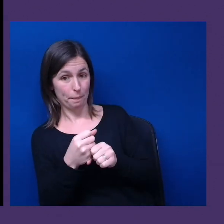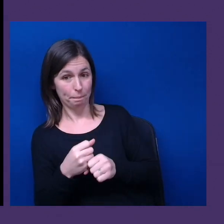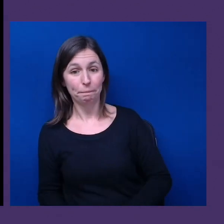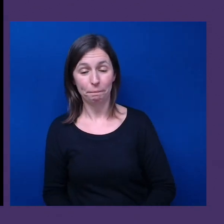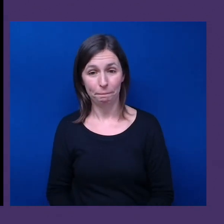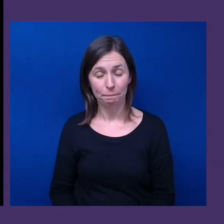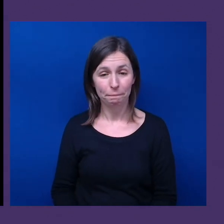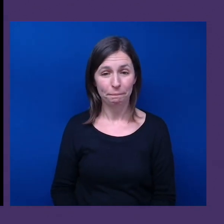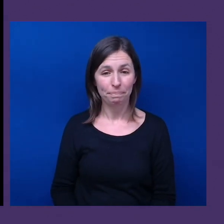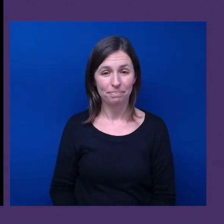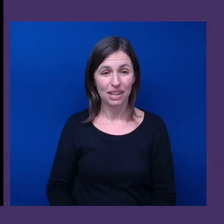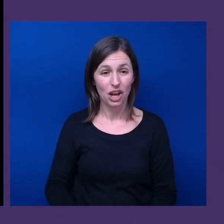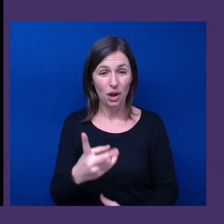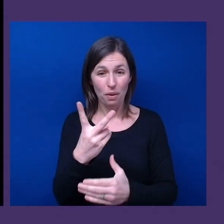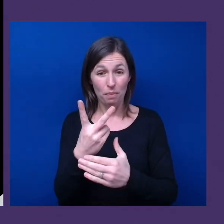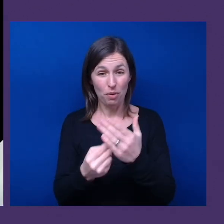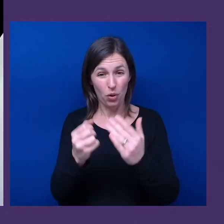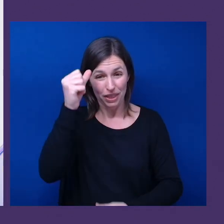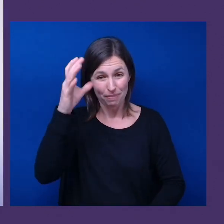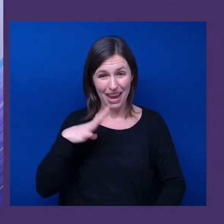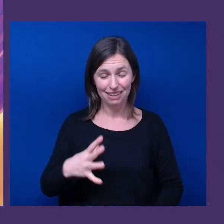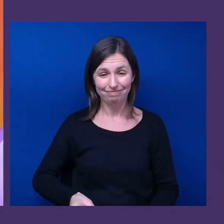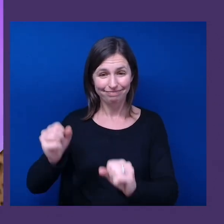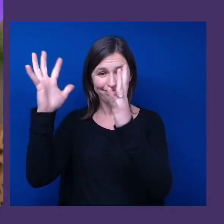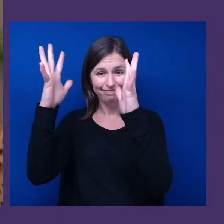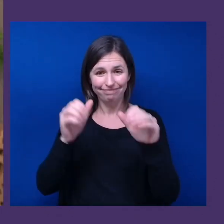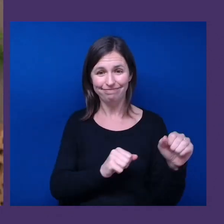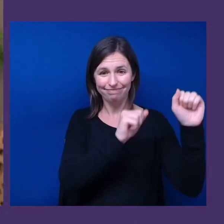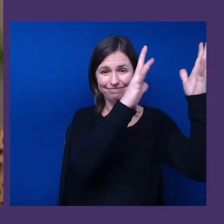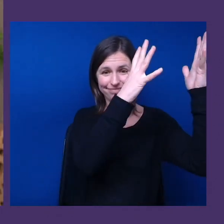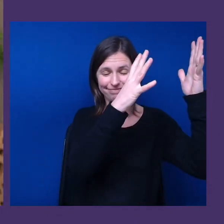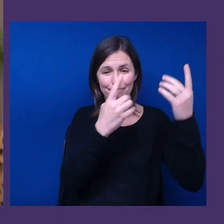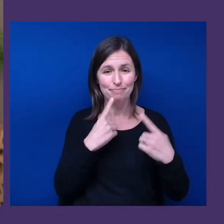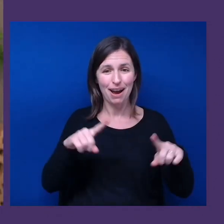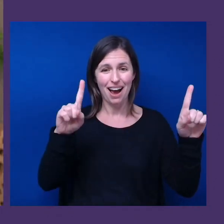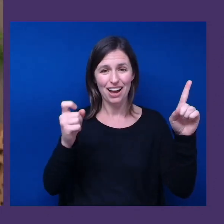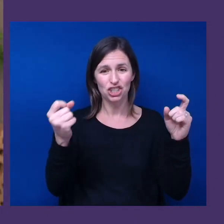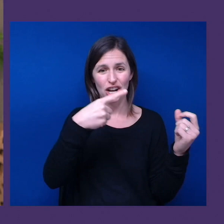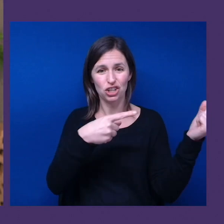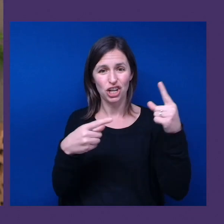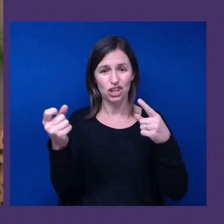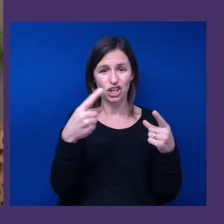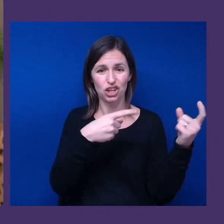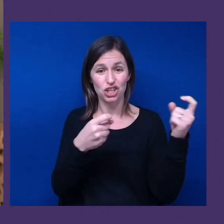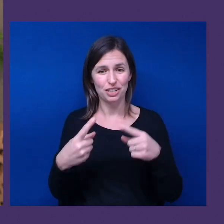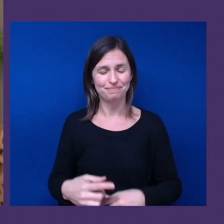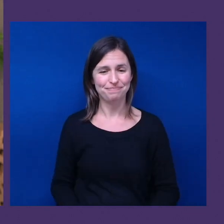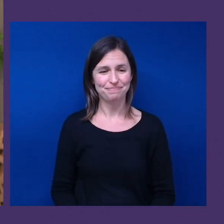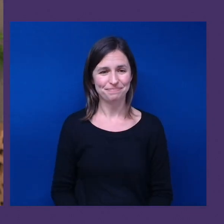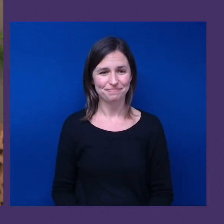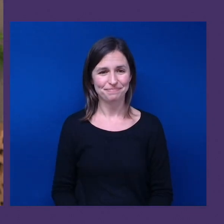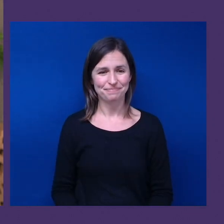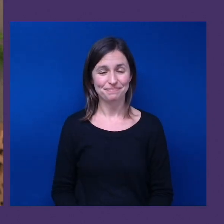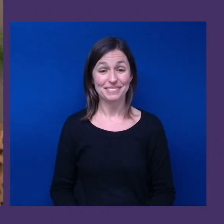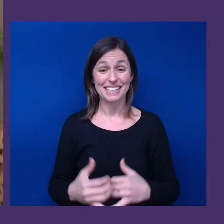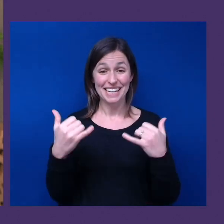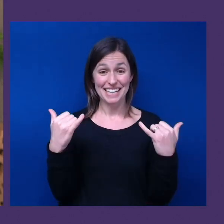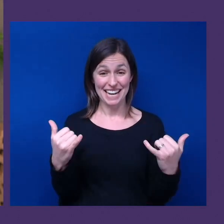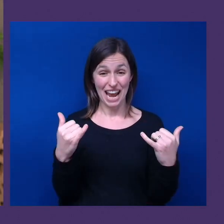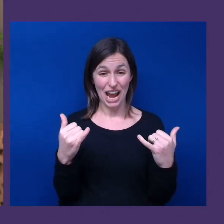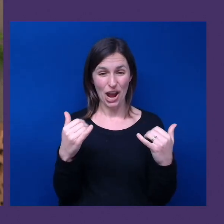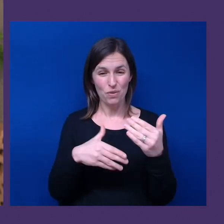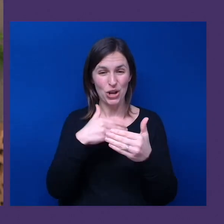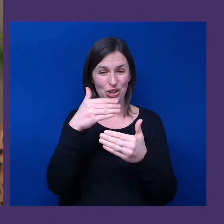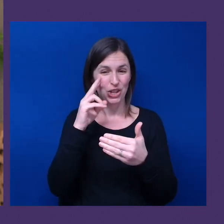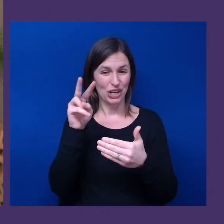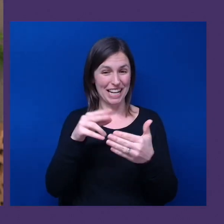Both men raise their arms in celebration, having successfully juggled the balls. And now we're going to have a look at what's coming next in AI, and that is